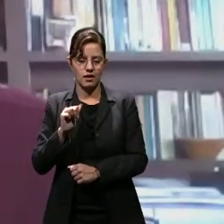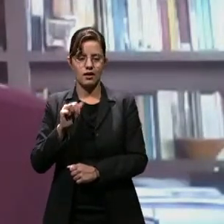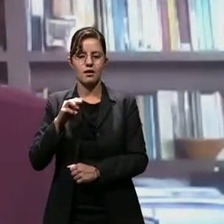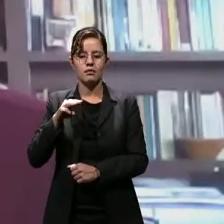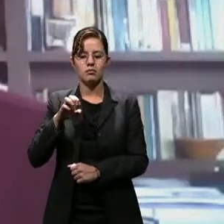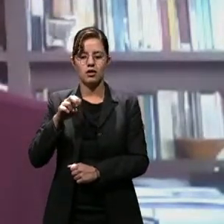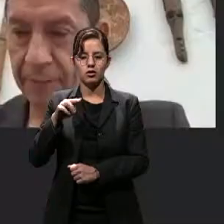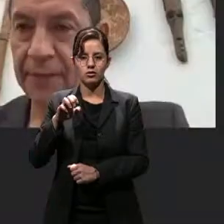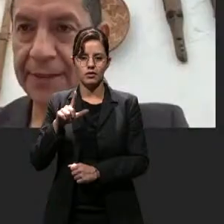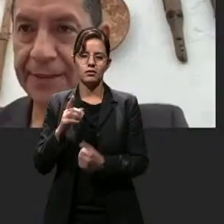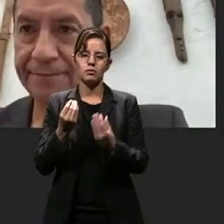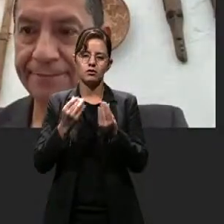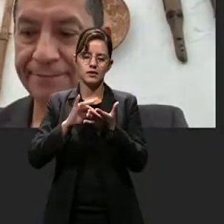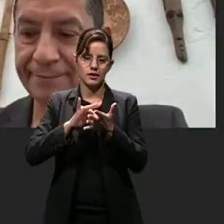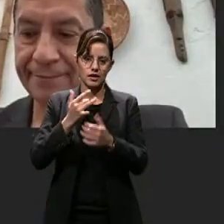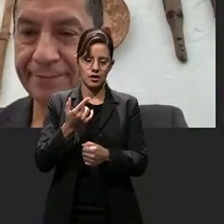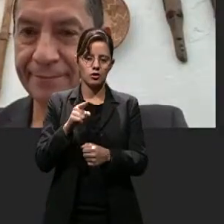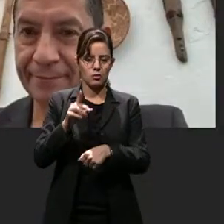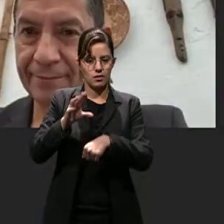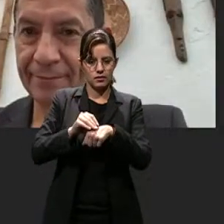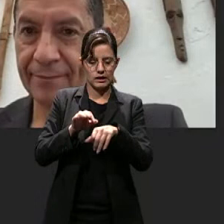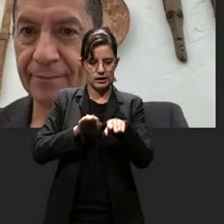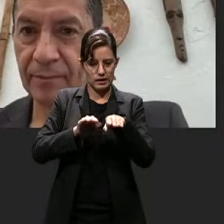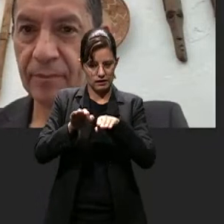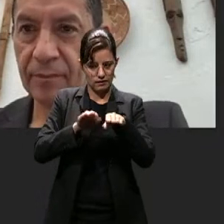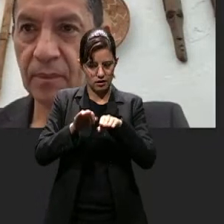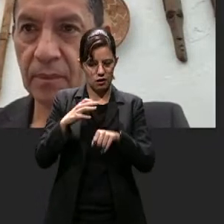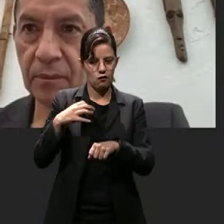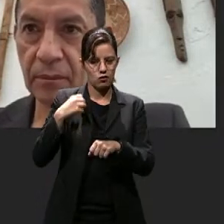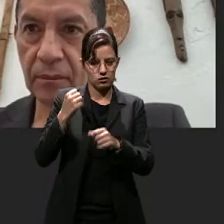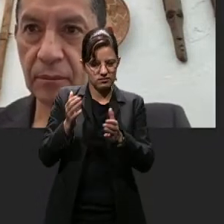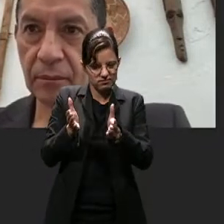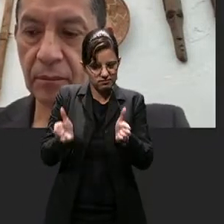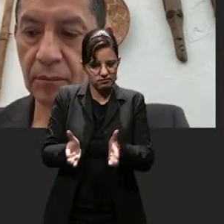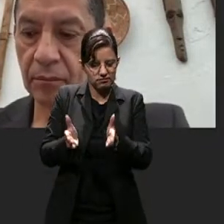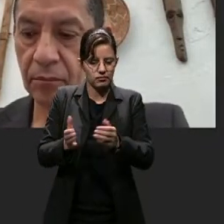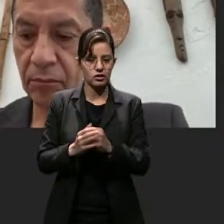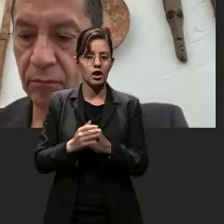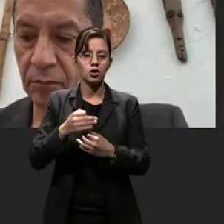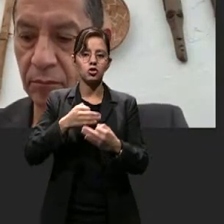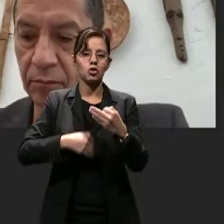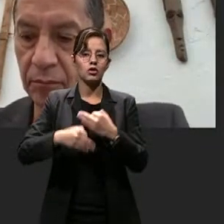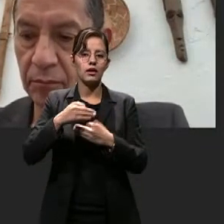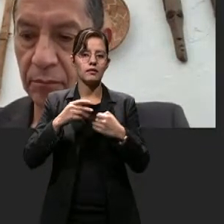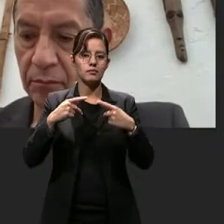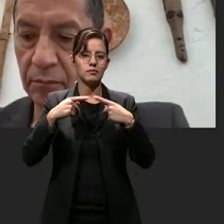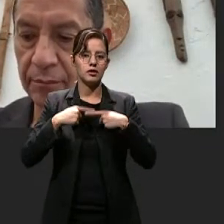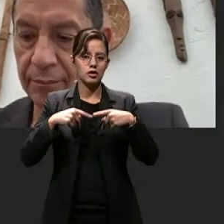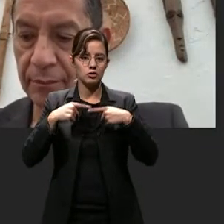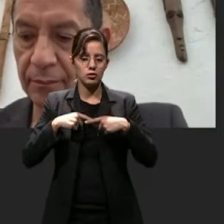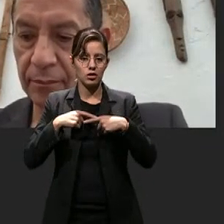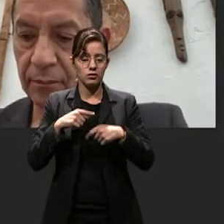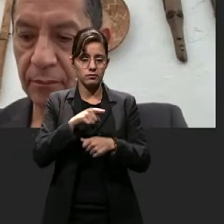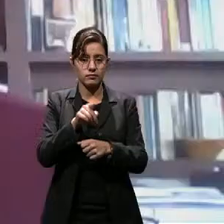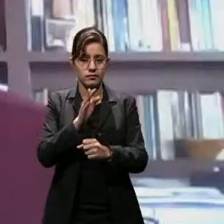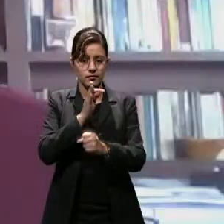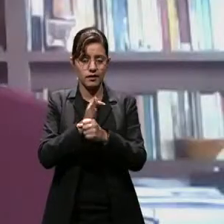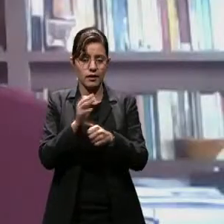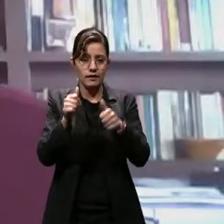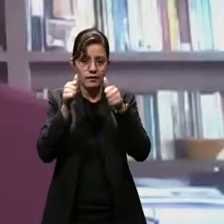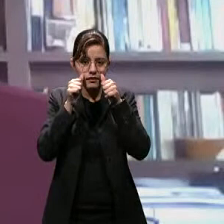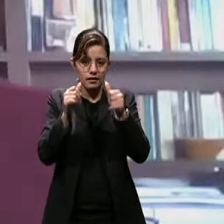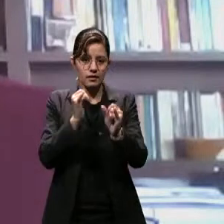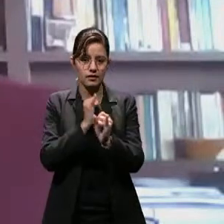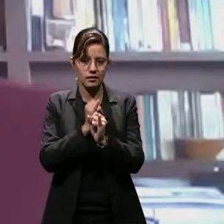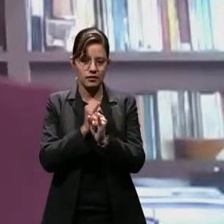Manuel. Thank you so much for making all of this work possible that you have promoted. I want to say thank you to all the people who are with us and